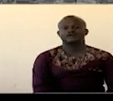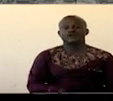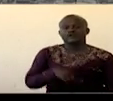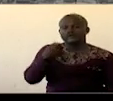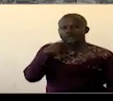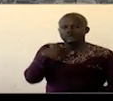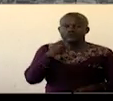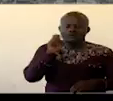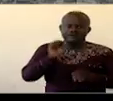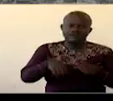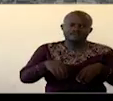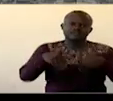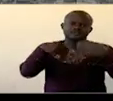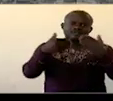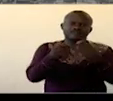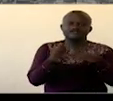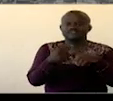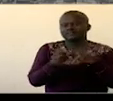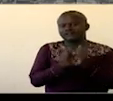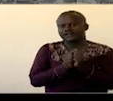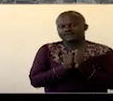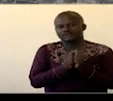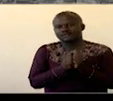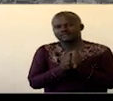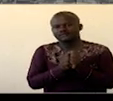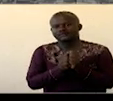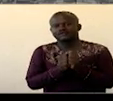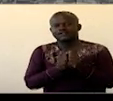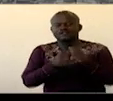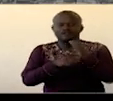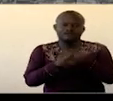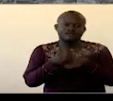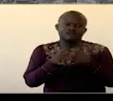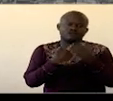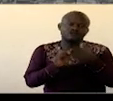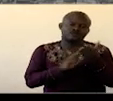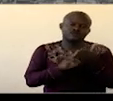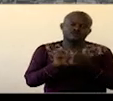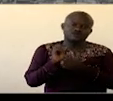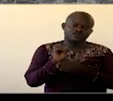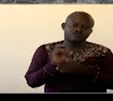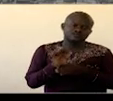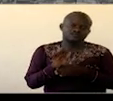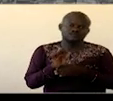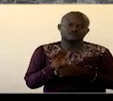give different functions or use of